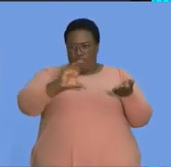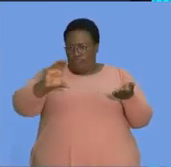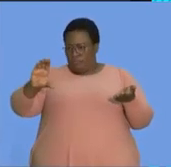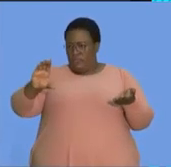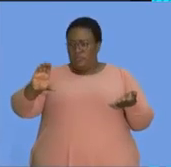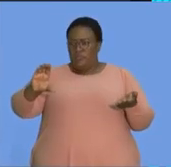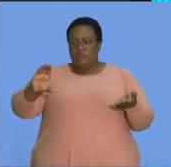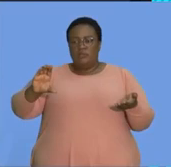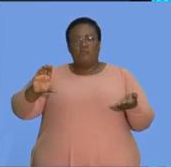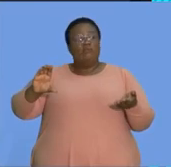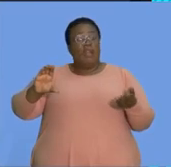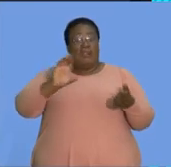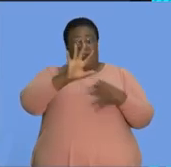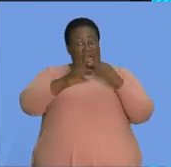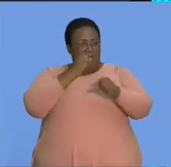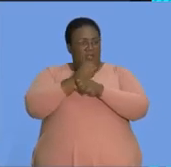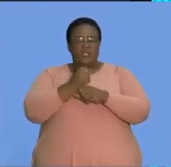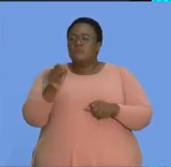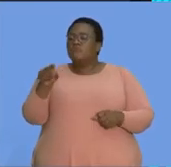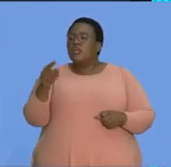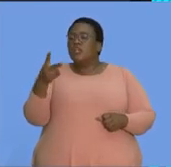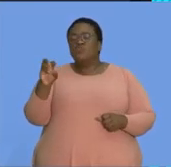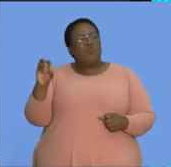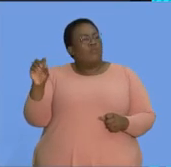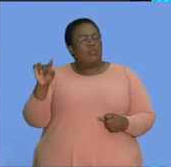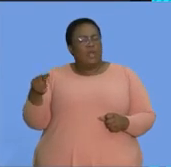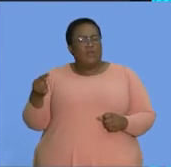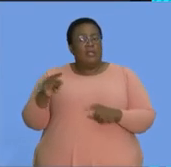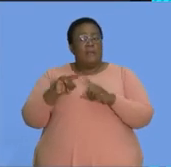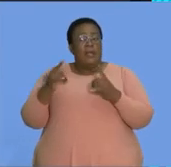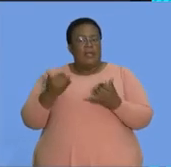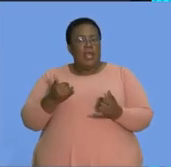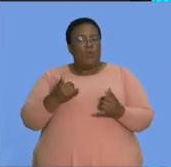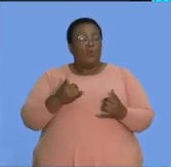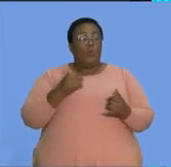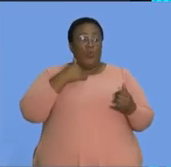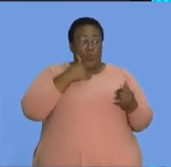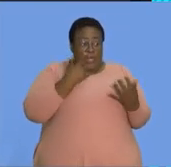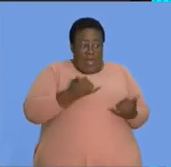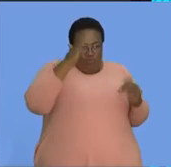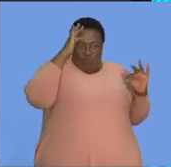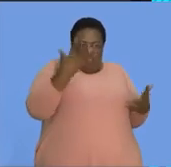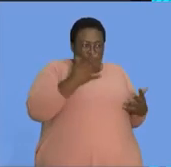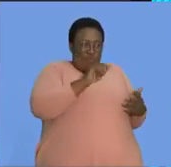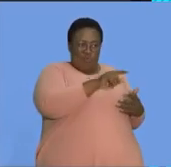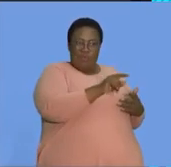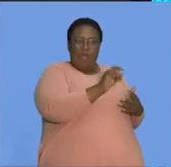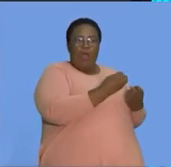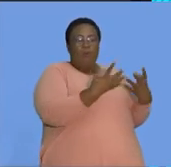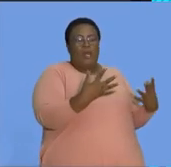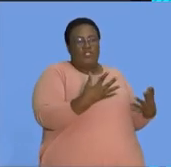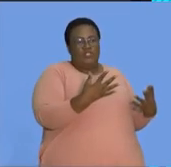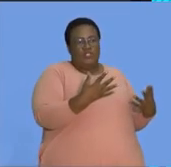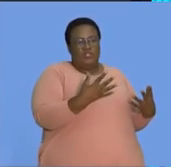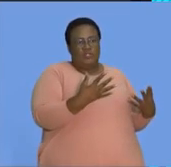And this investment that we had, which we do not know how much we started it with, it then grew to